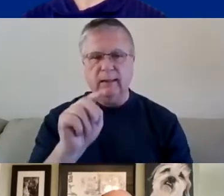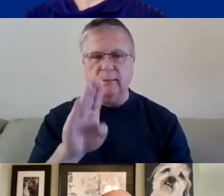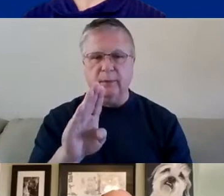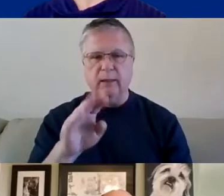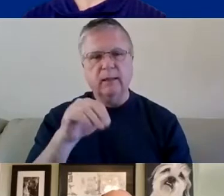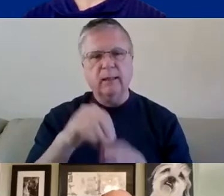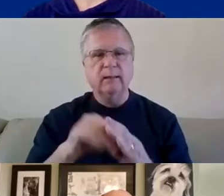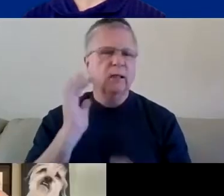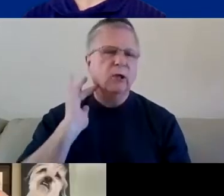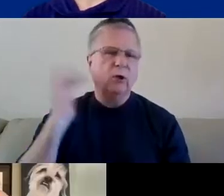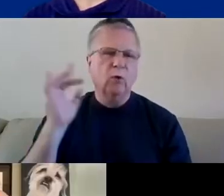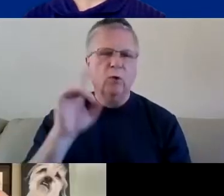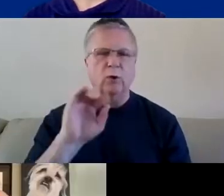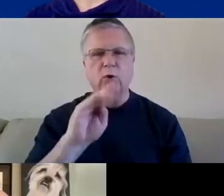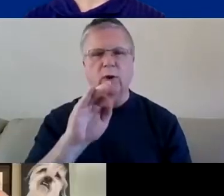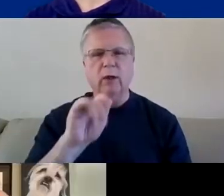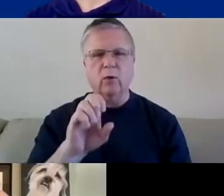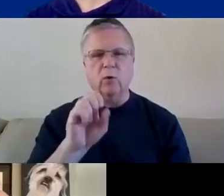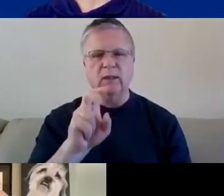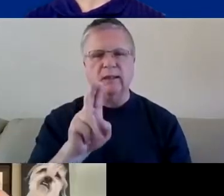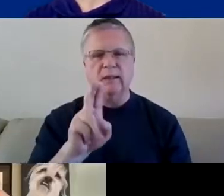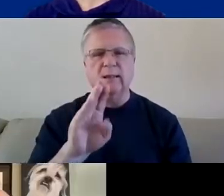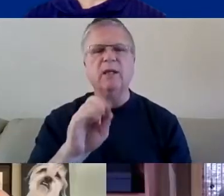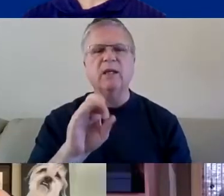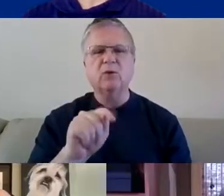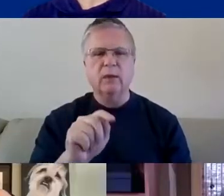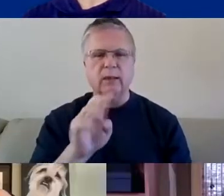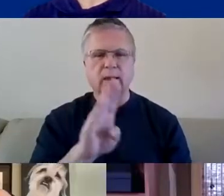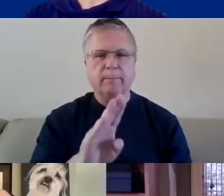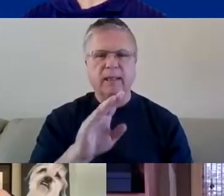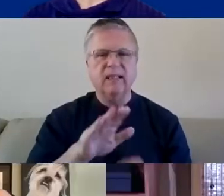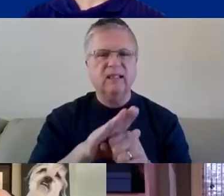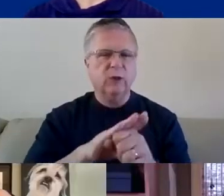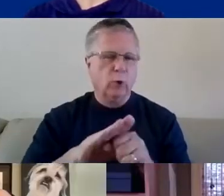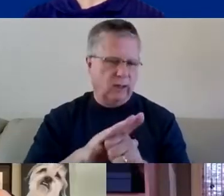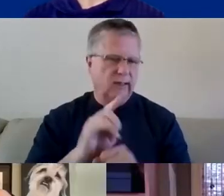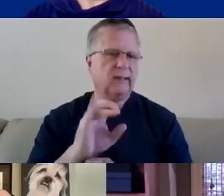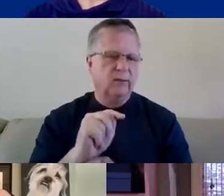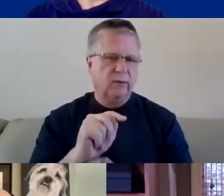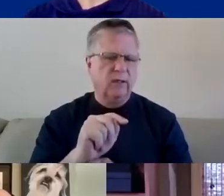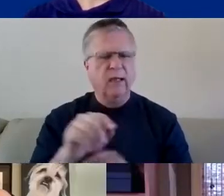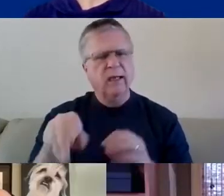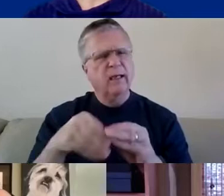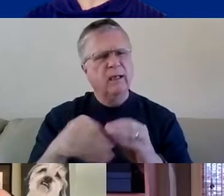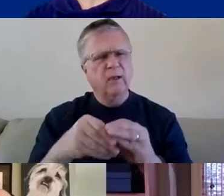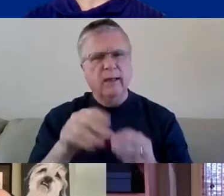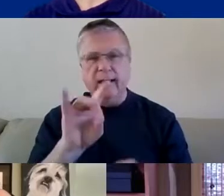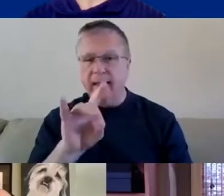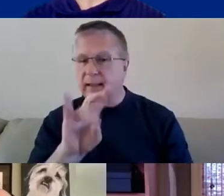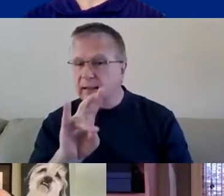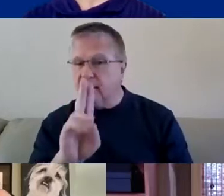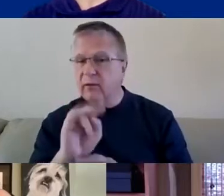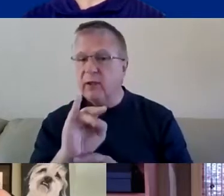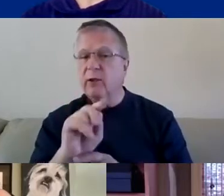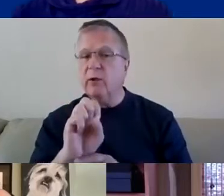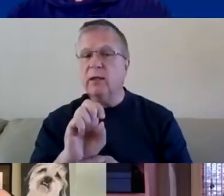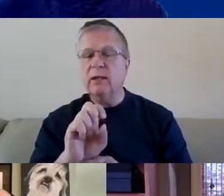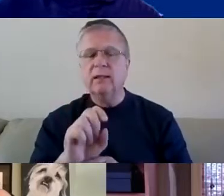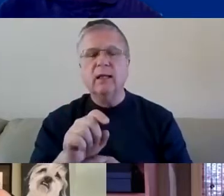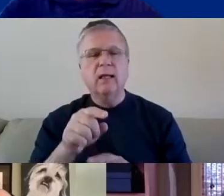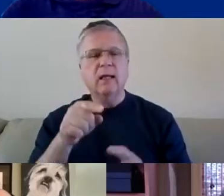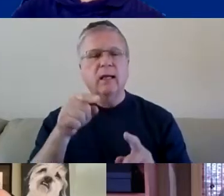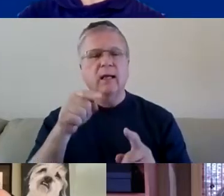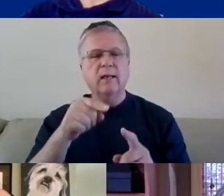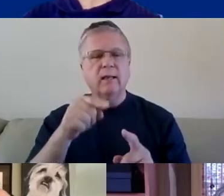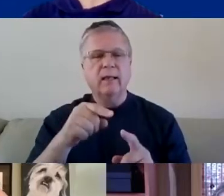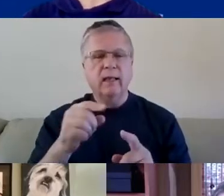Triangle Subdistrict B zoning district. The additional 87 units would be are